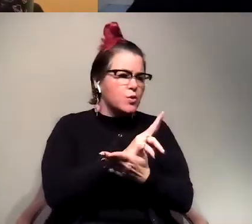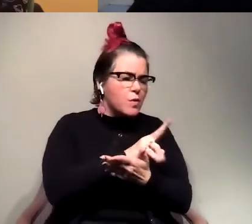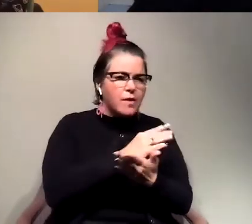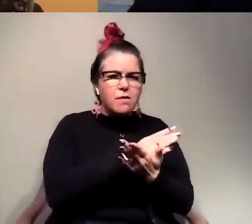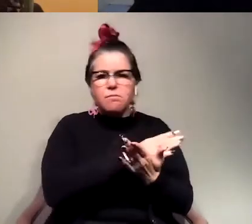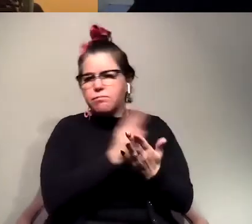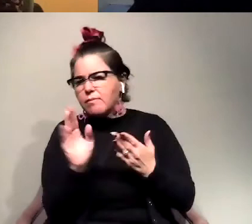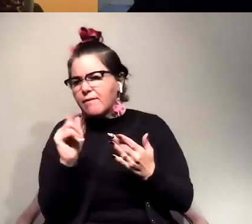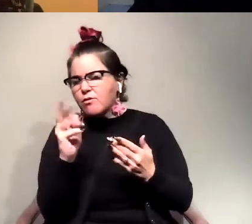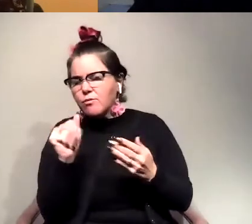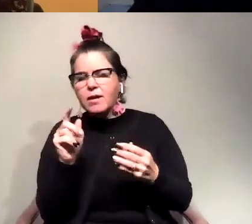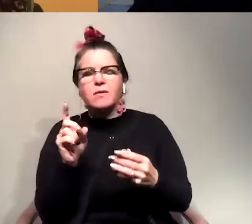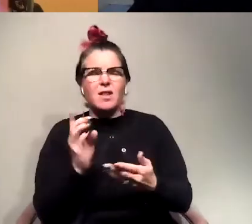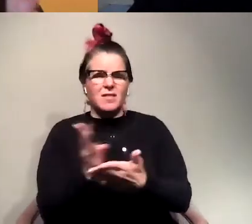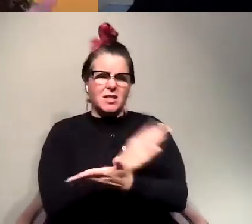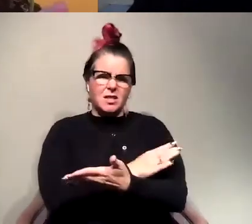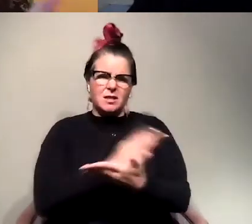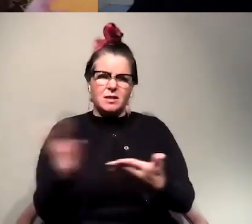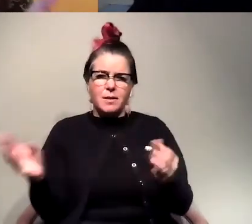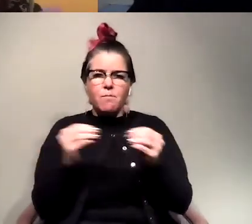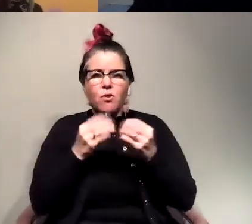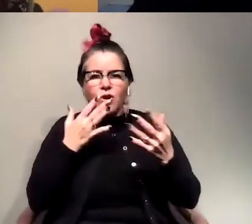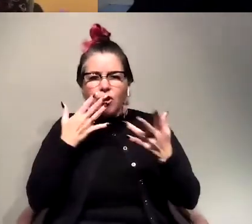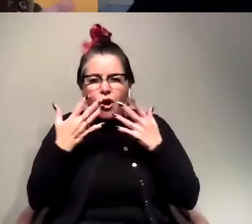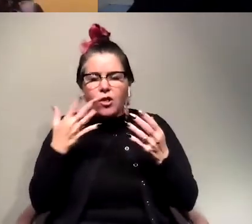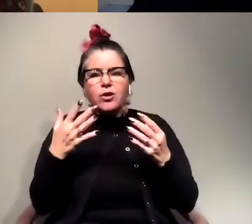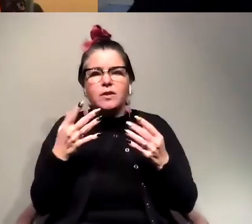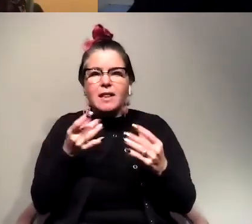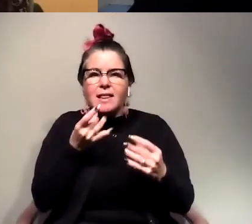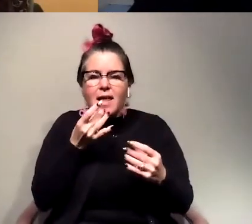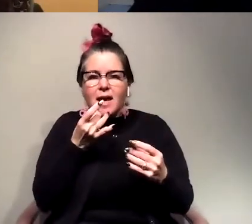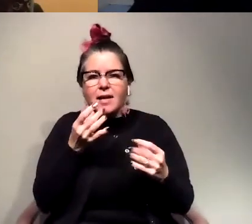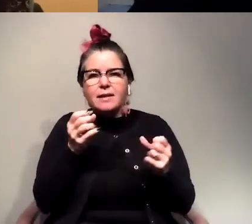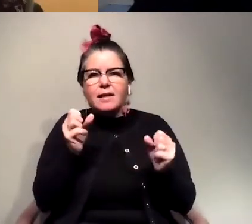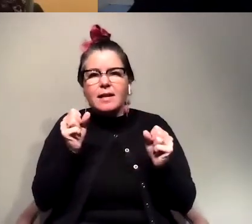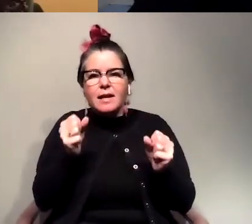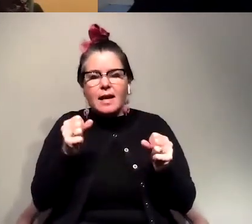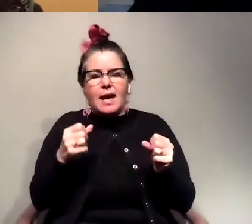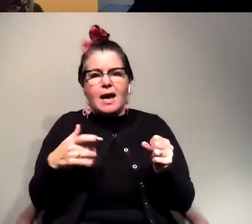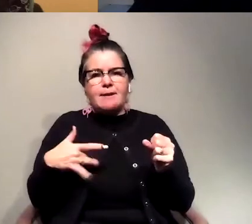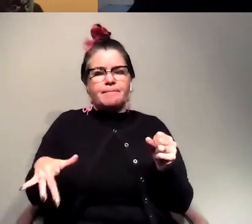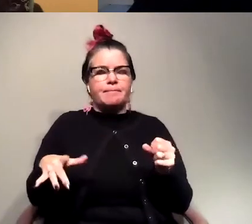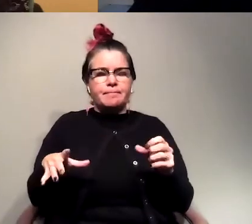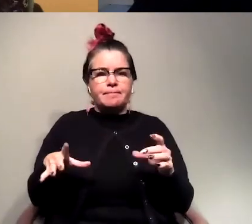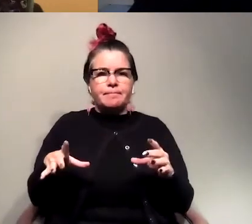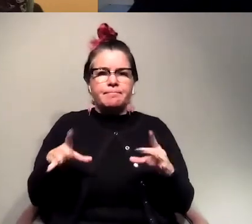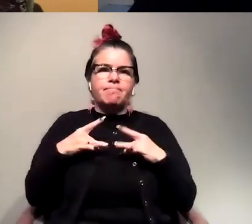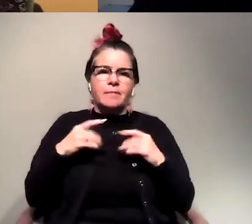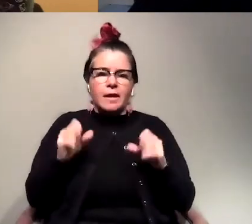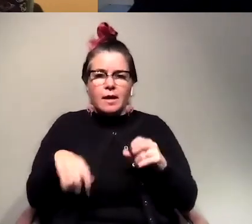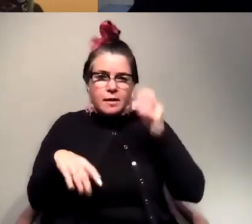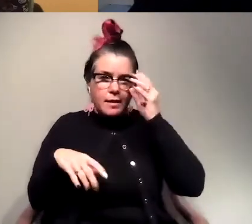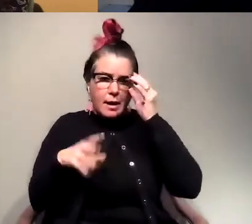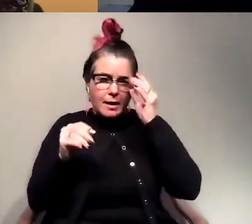the infrared, so there's a lot more colors of light that its eyes are sensitive to than ours are. And there's also like